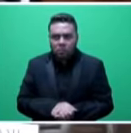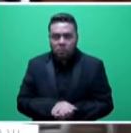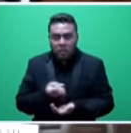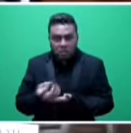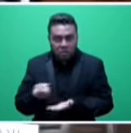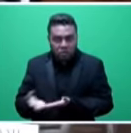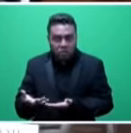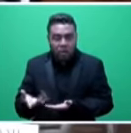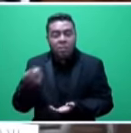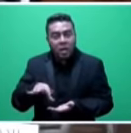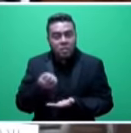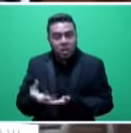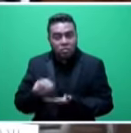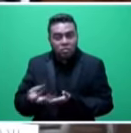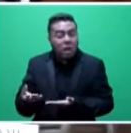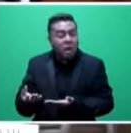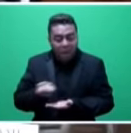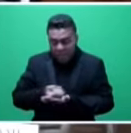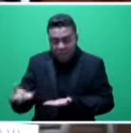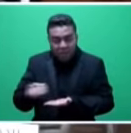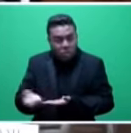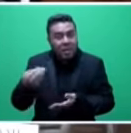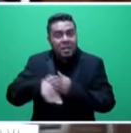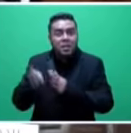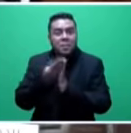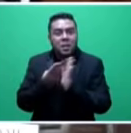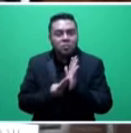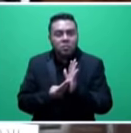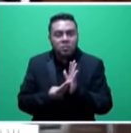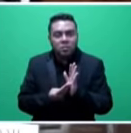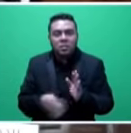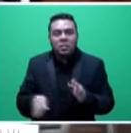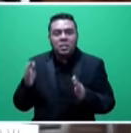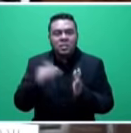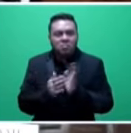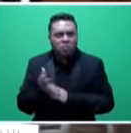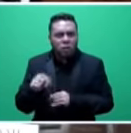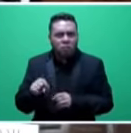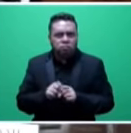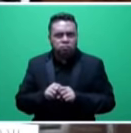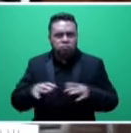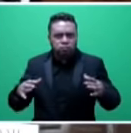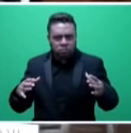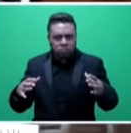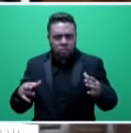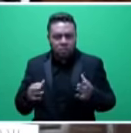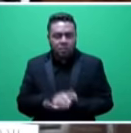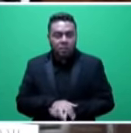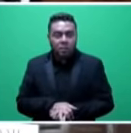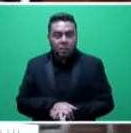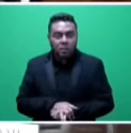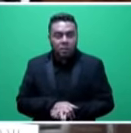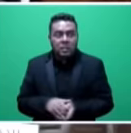The expenditure in the budget is 220% the size of the projected revenue. The deficit of the